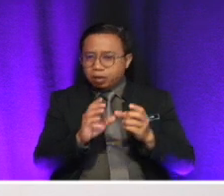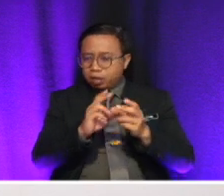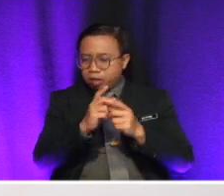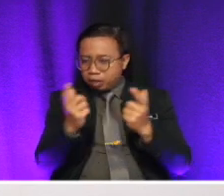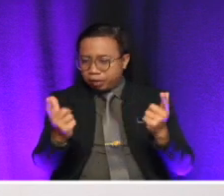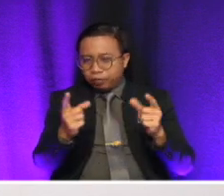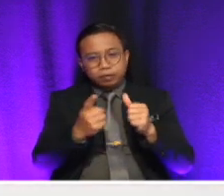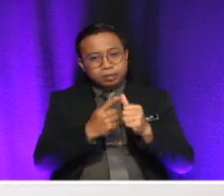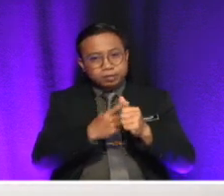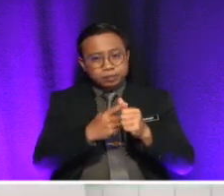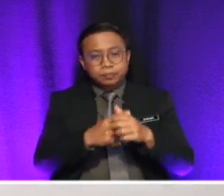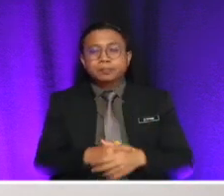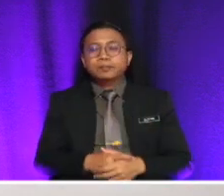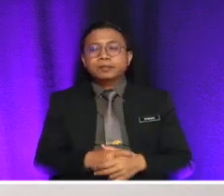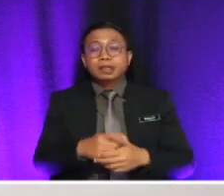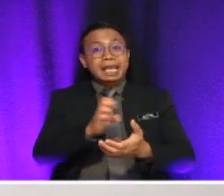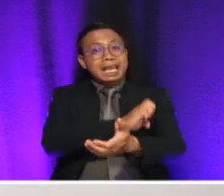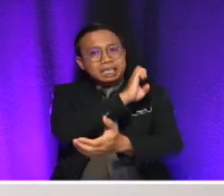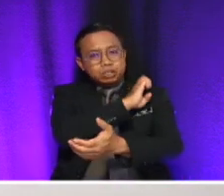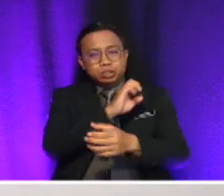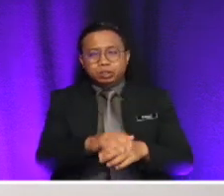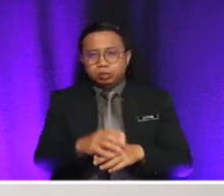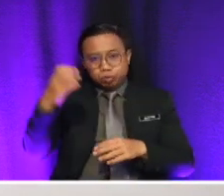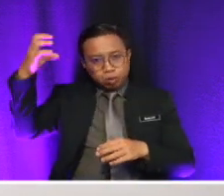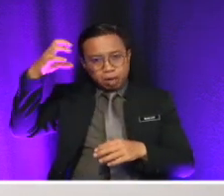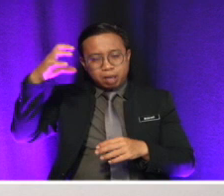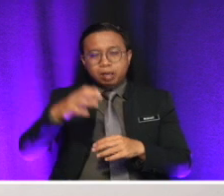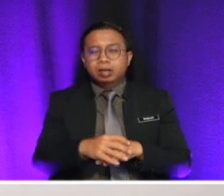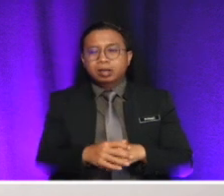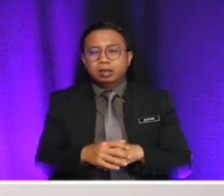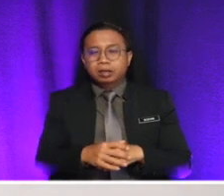first energy, which is solar energy. So the